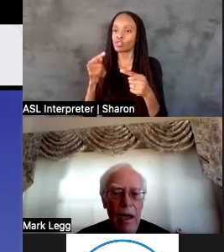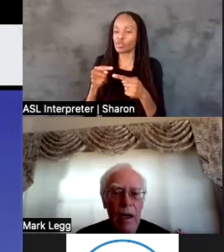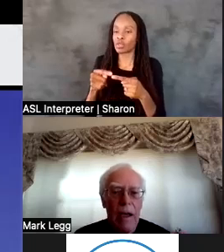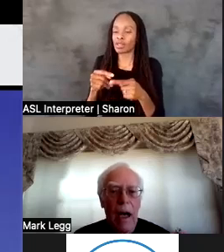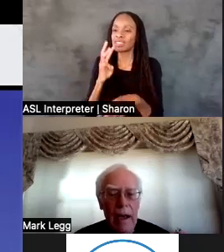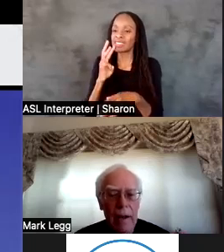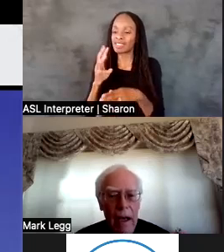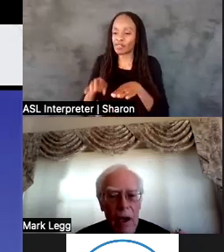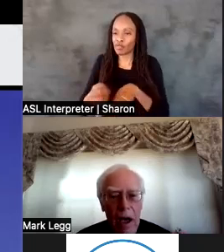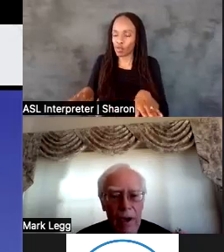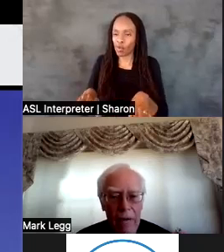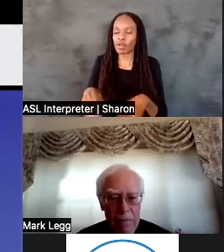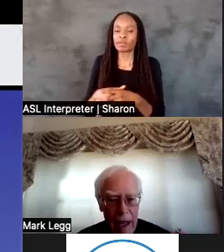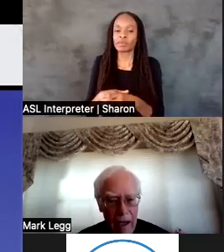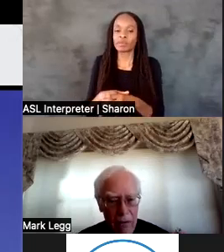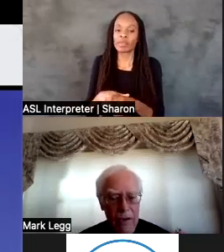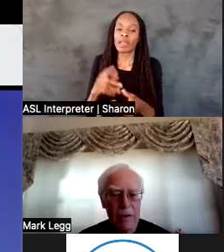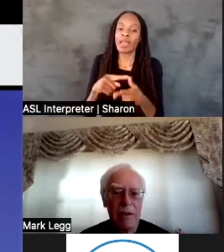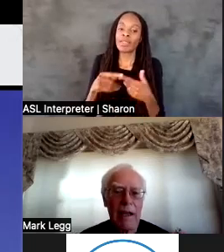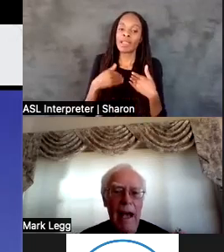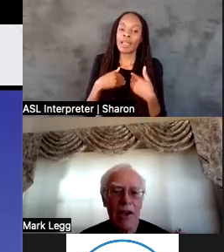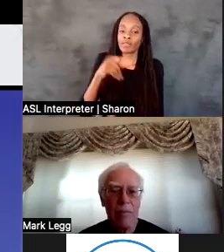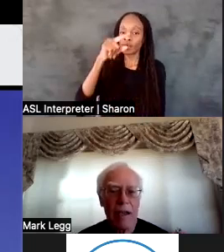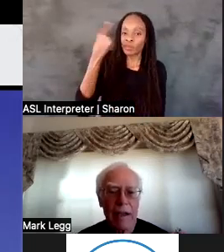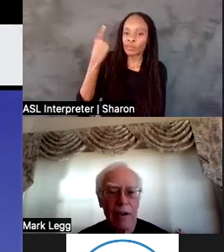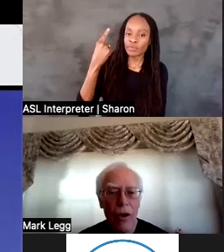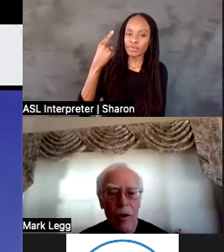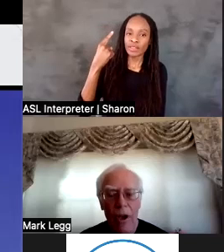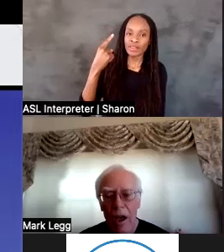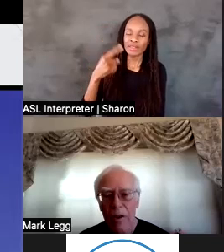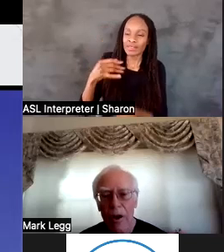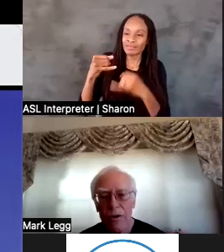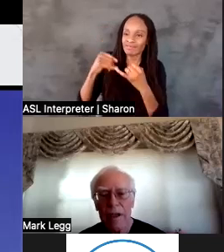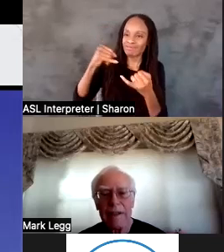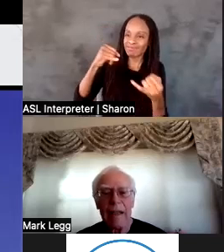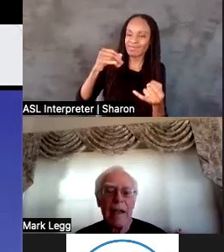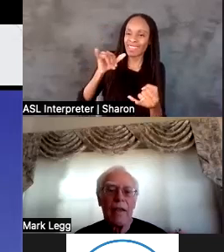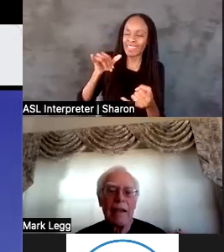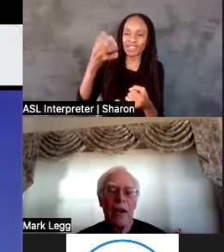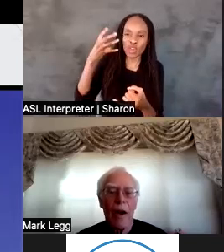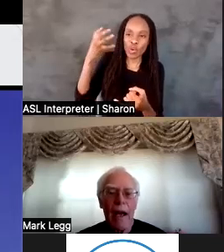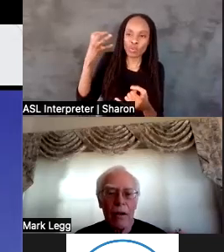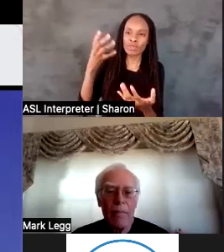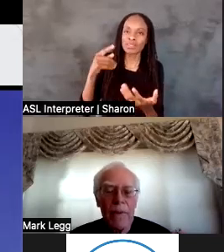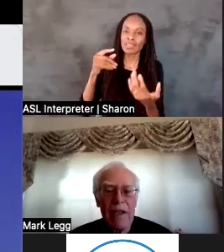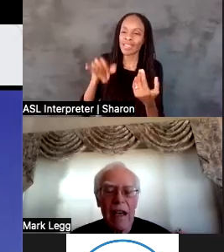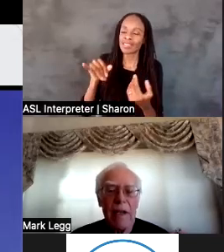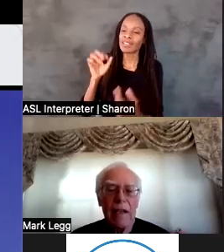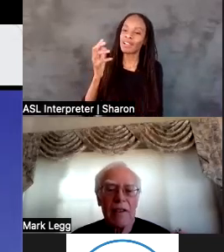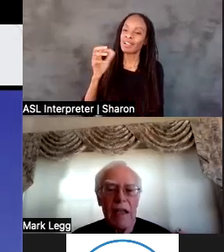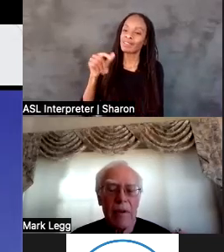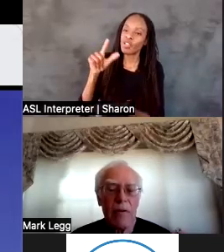water. On the other hand, we also have these black with these little hash marks, like little combs. Those are the low angle.